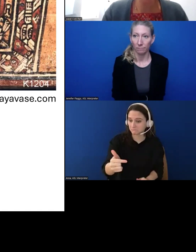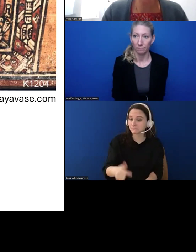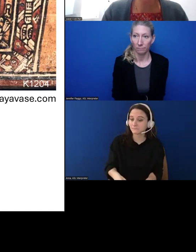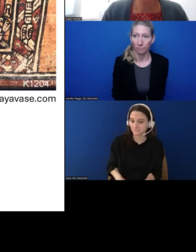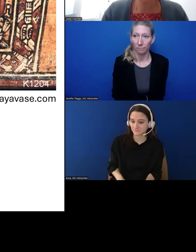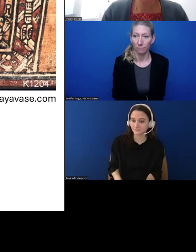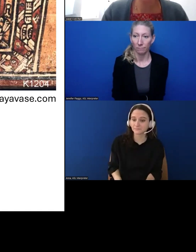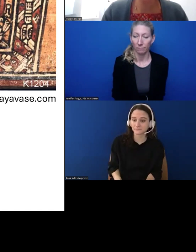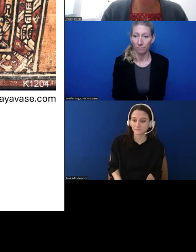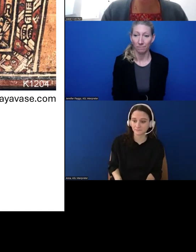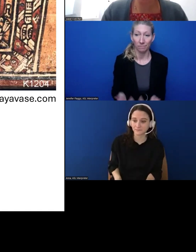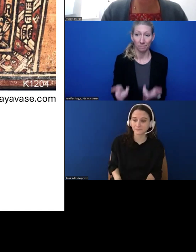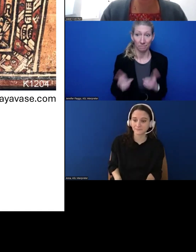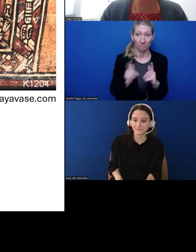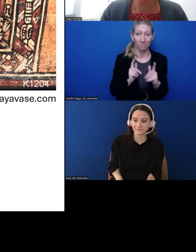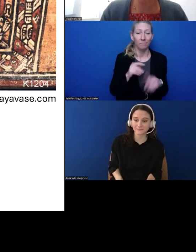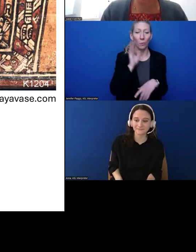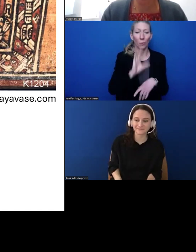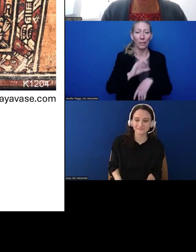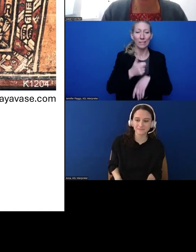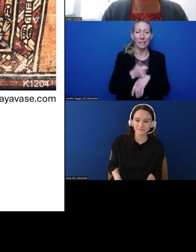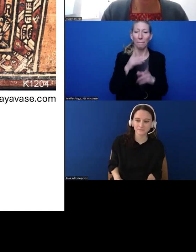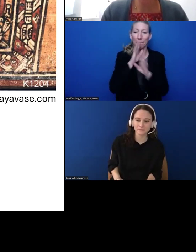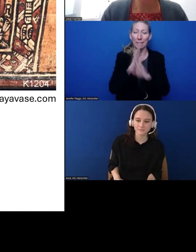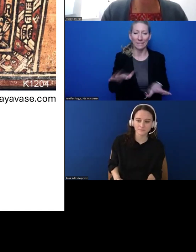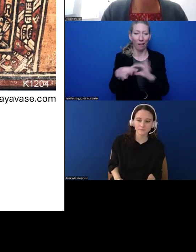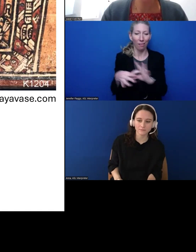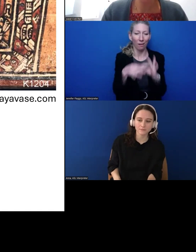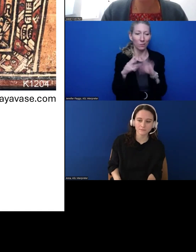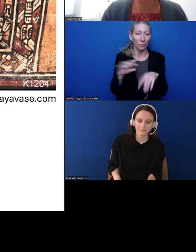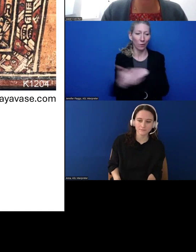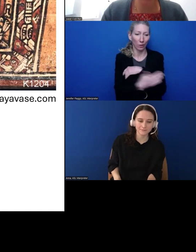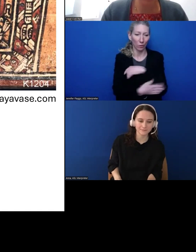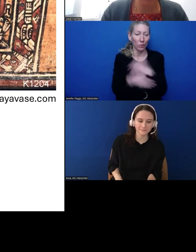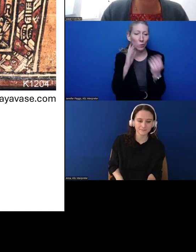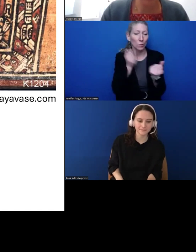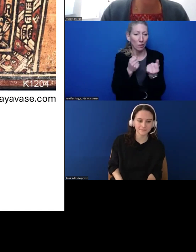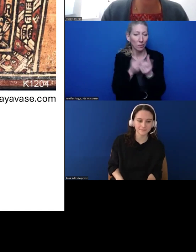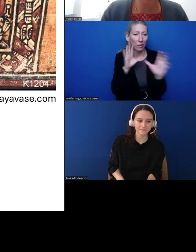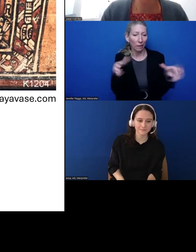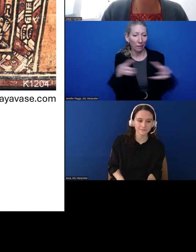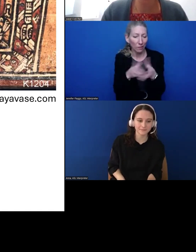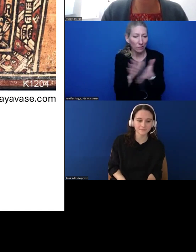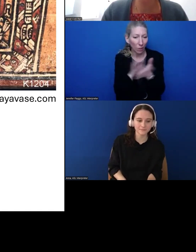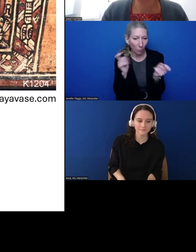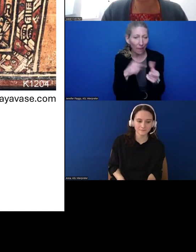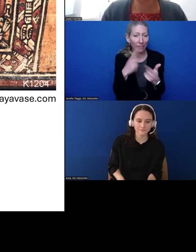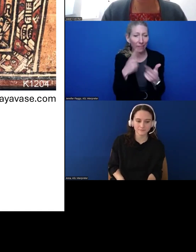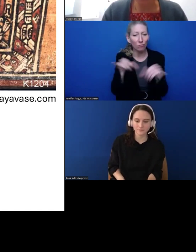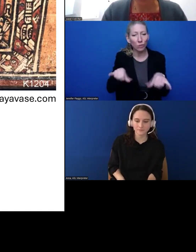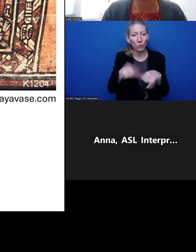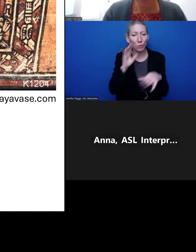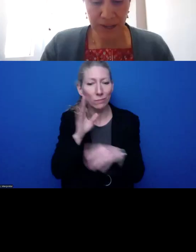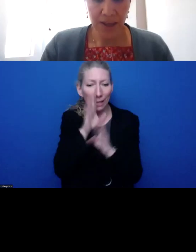diplomatic gifts, to establish peaceful alliances with other nations, to sponsor collective ceremonies, and rituals dedicated to the